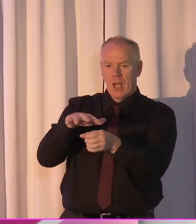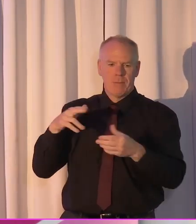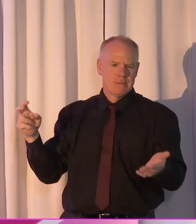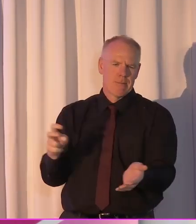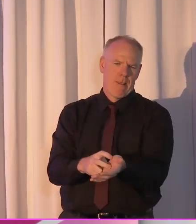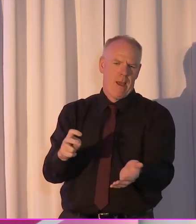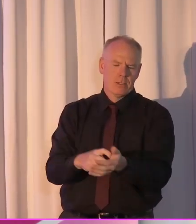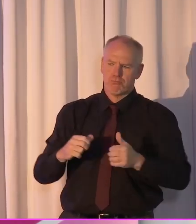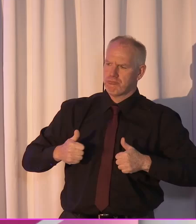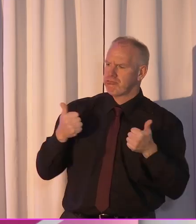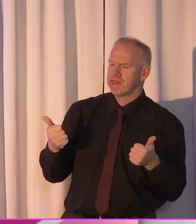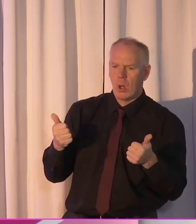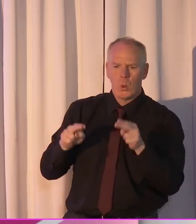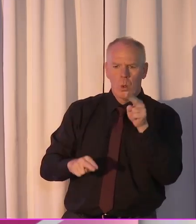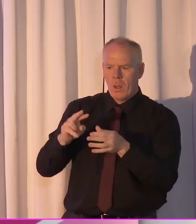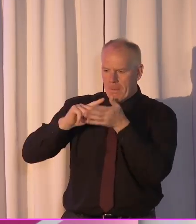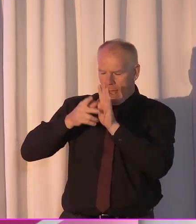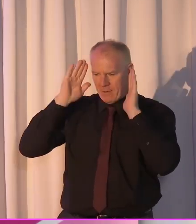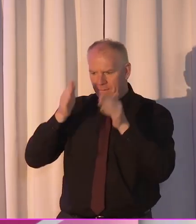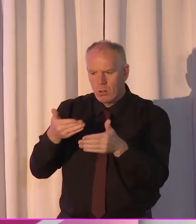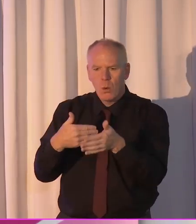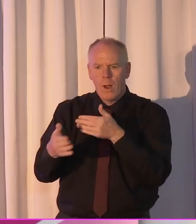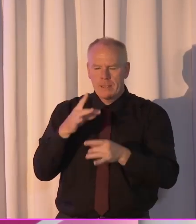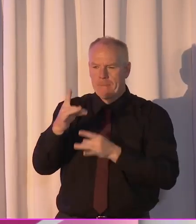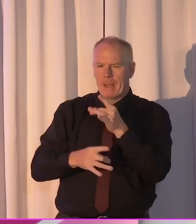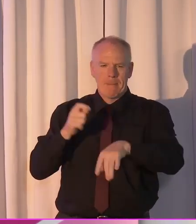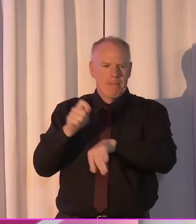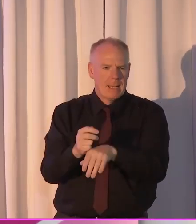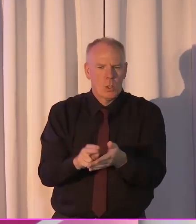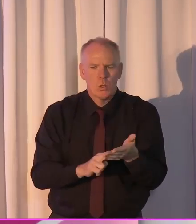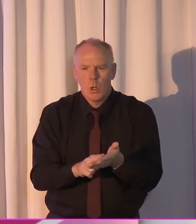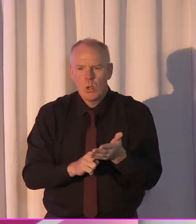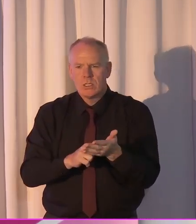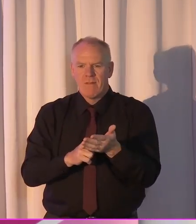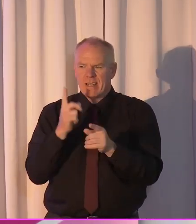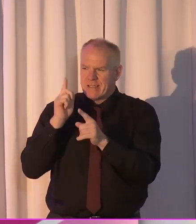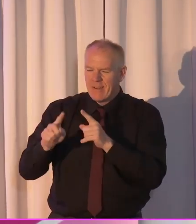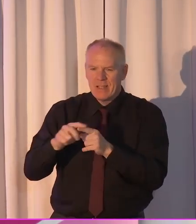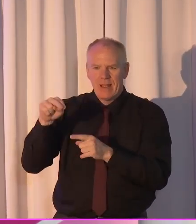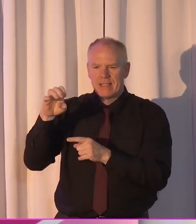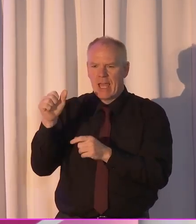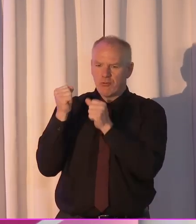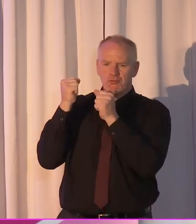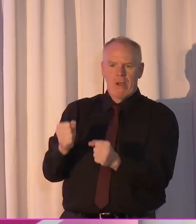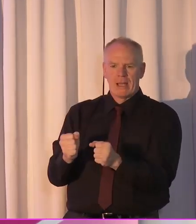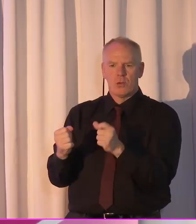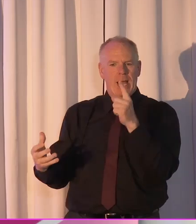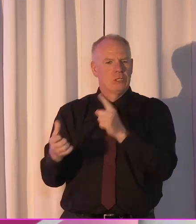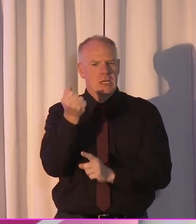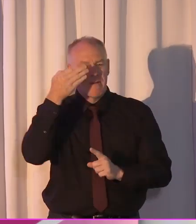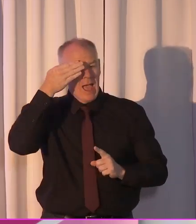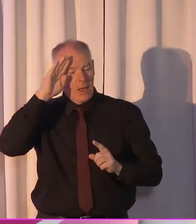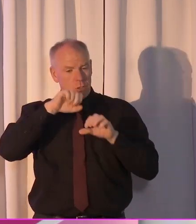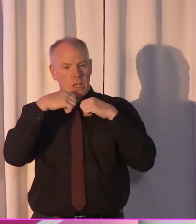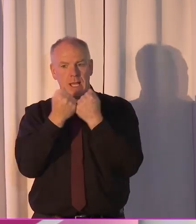delighted that its new strategic plan focuses on maximising the agency's many strengths in pursuit of an Irish society